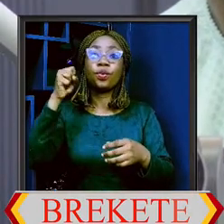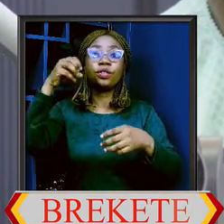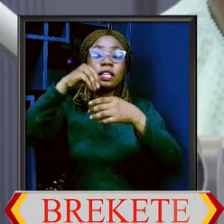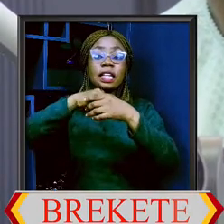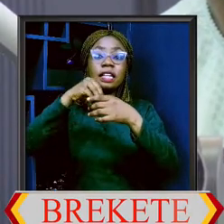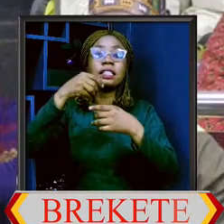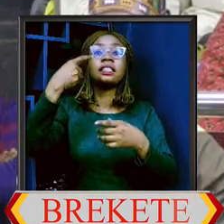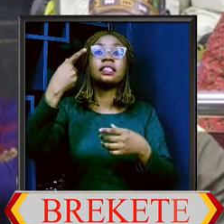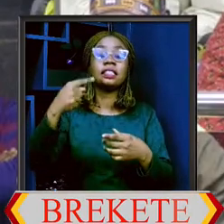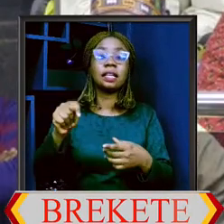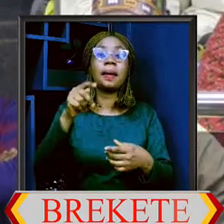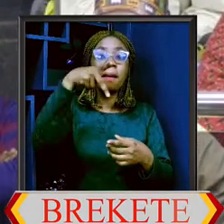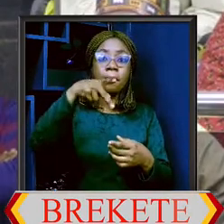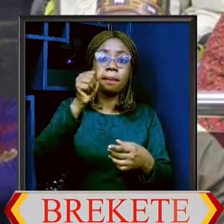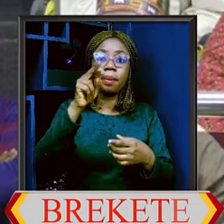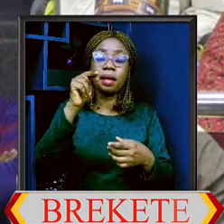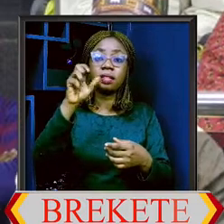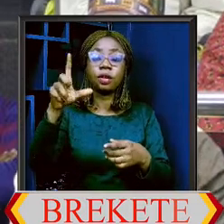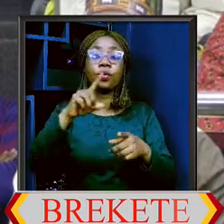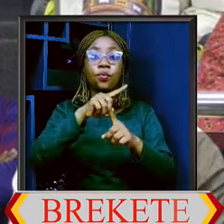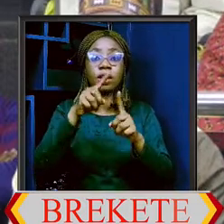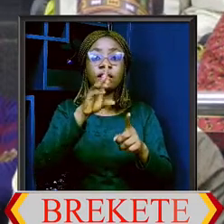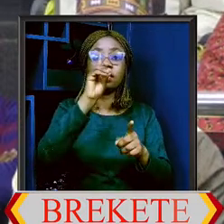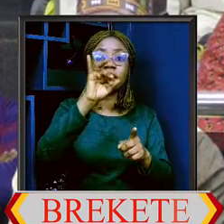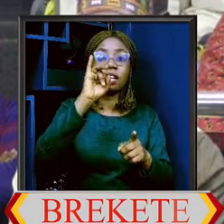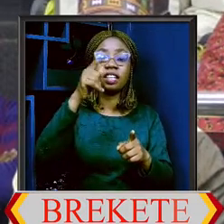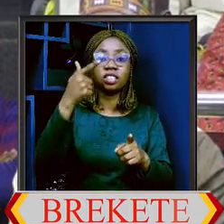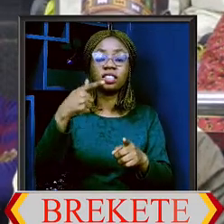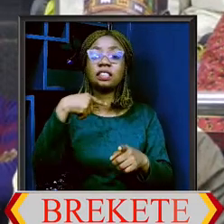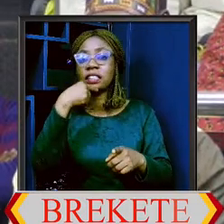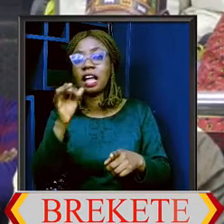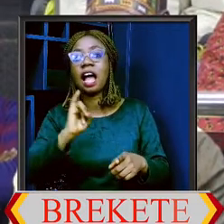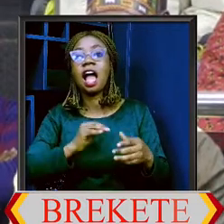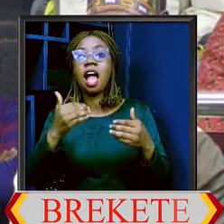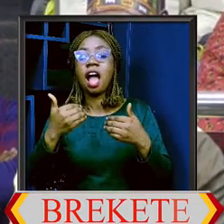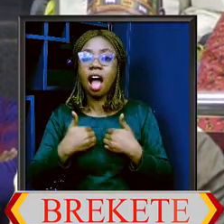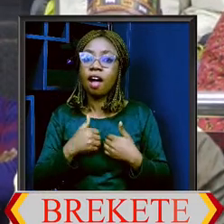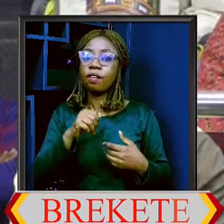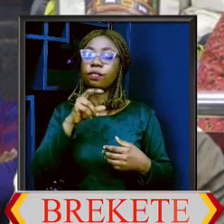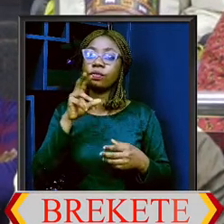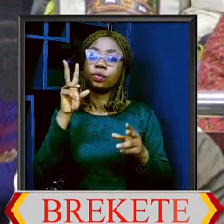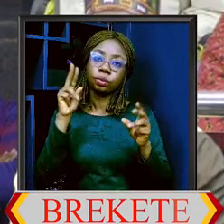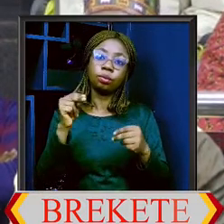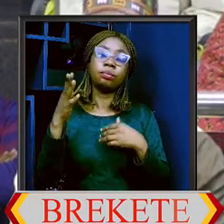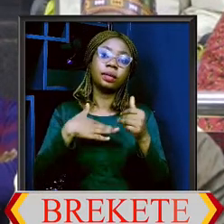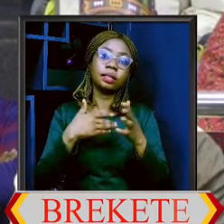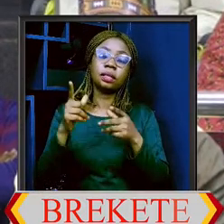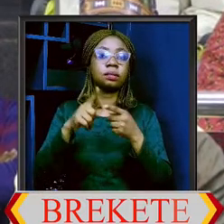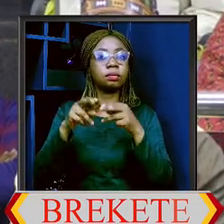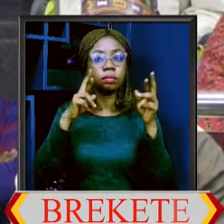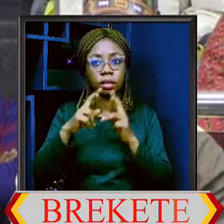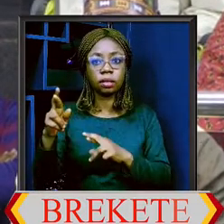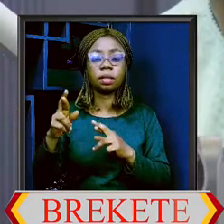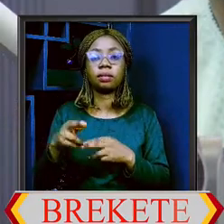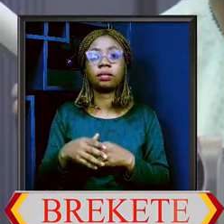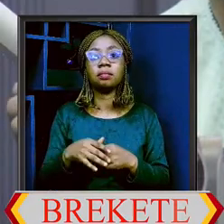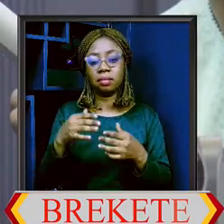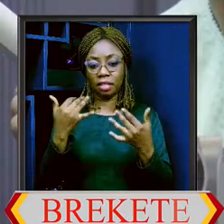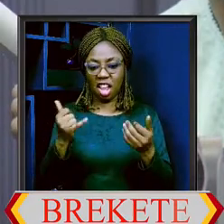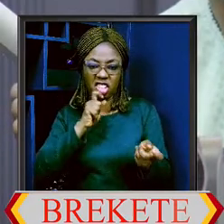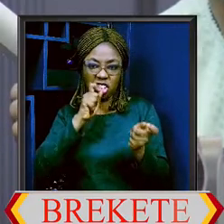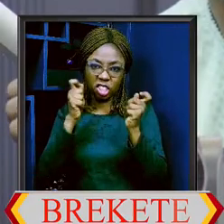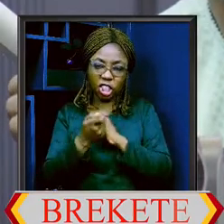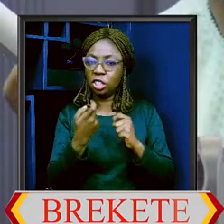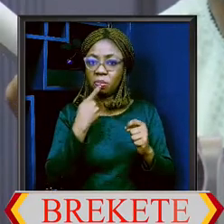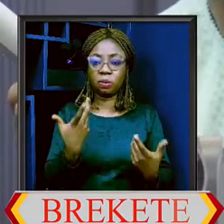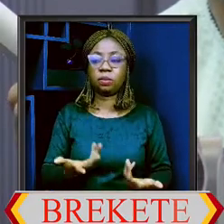the panel there when the DI said I have no case to answer now it can't change mouth it can't change mouth police